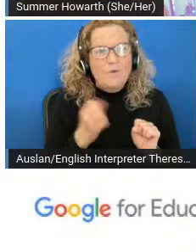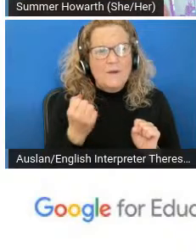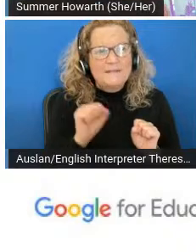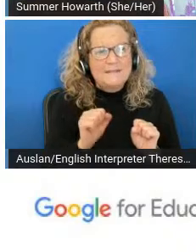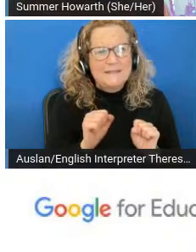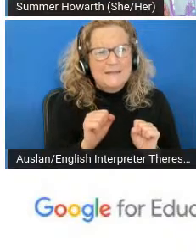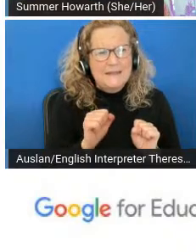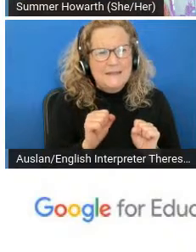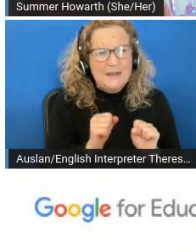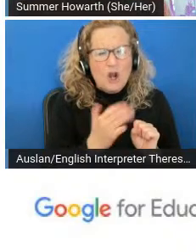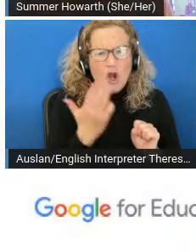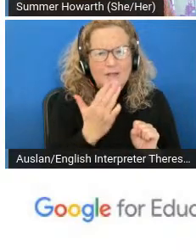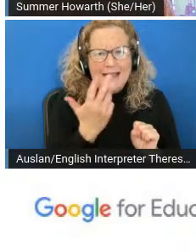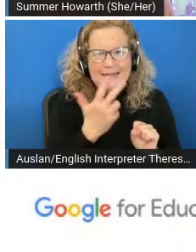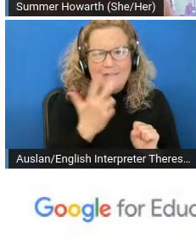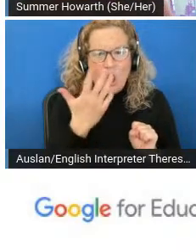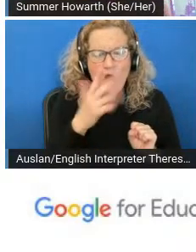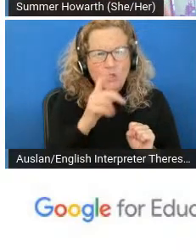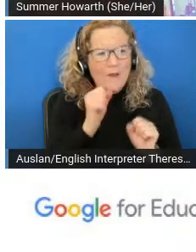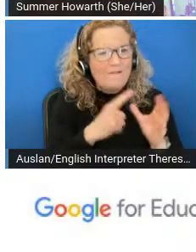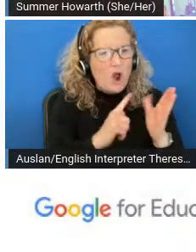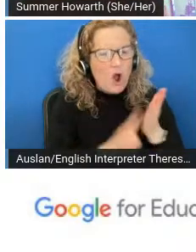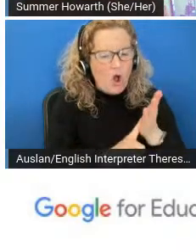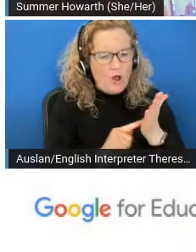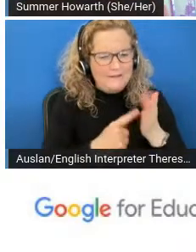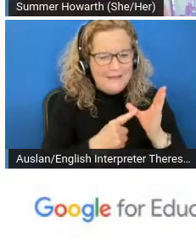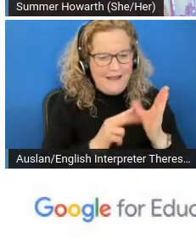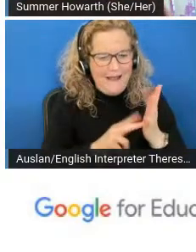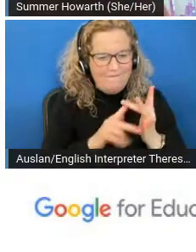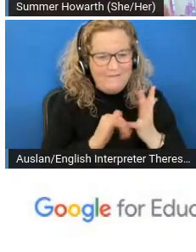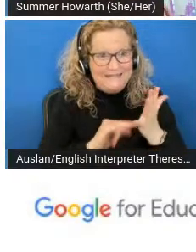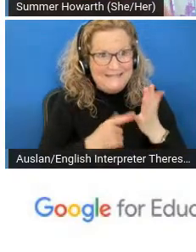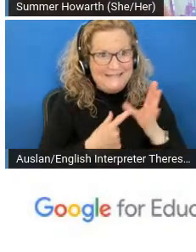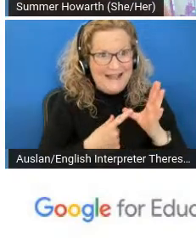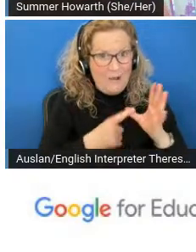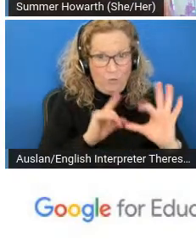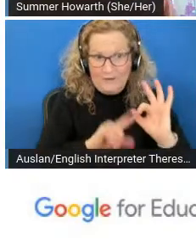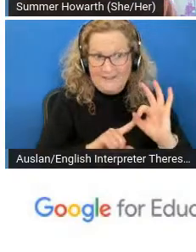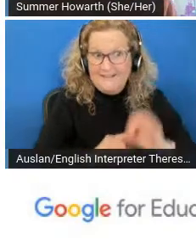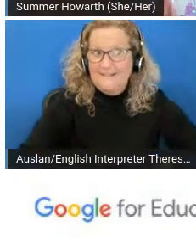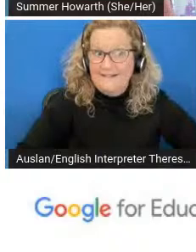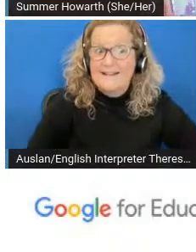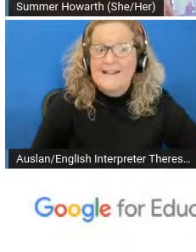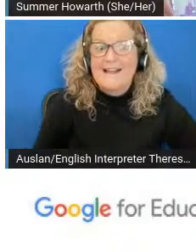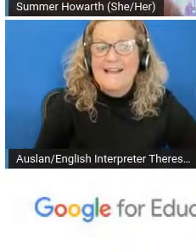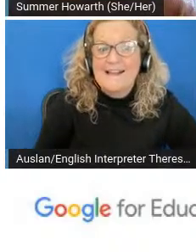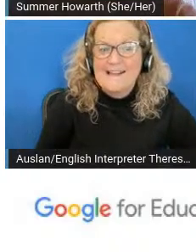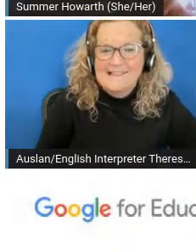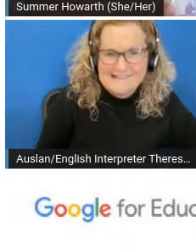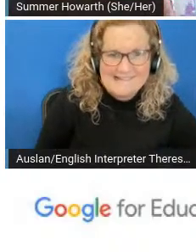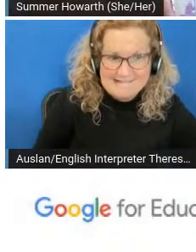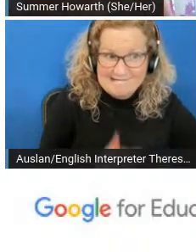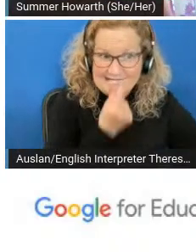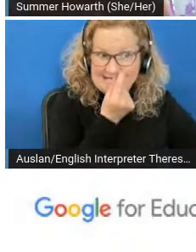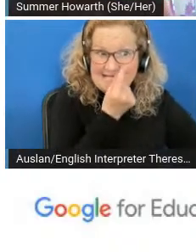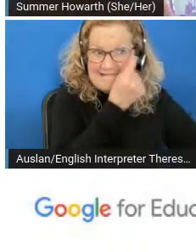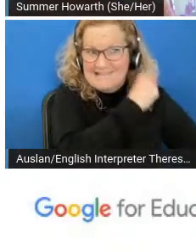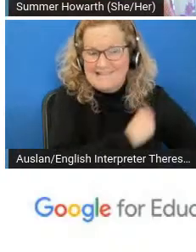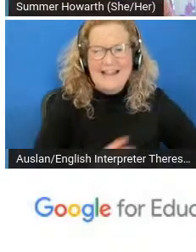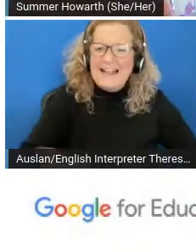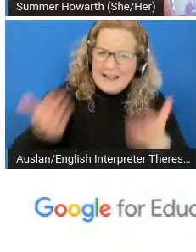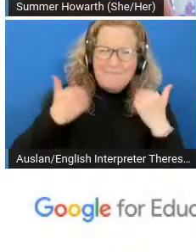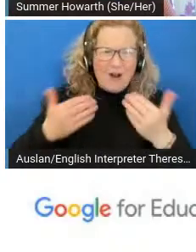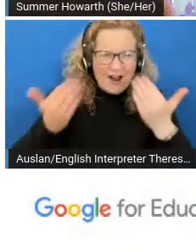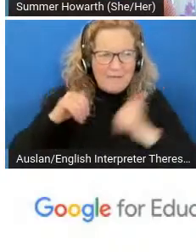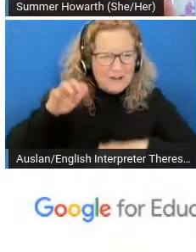Alta Vista question. That's a very Hey, Jeeves. Hey, Jeeves question. All right, come on. I want